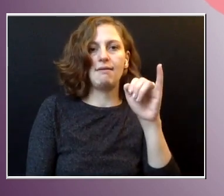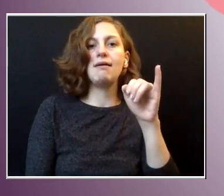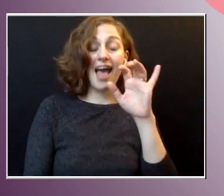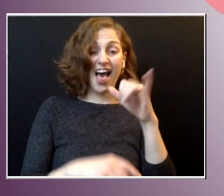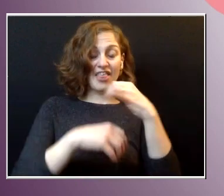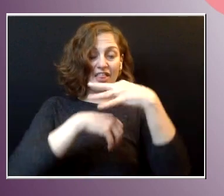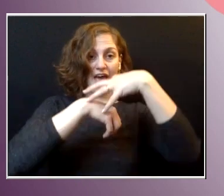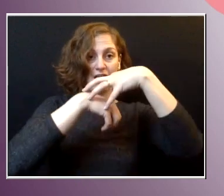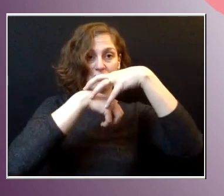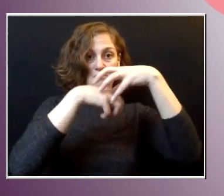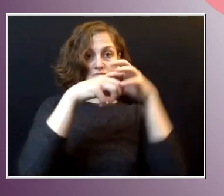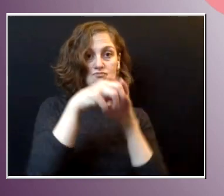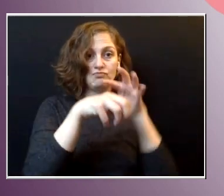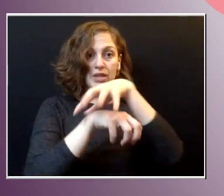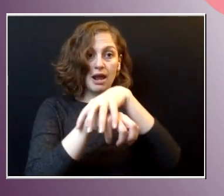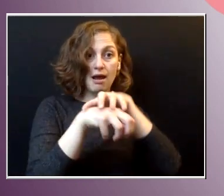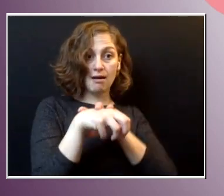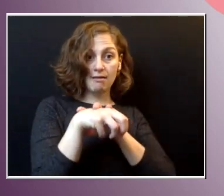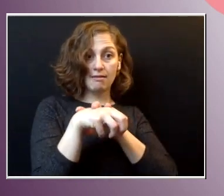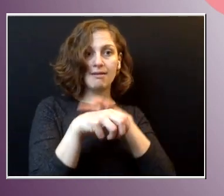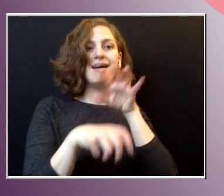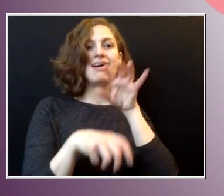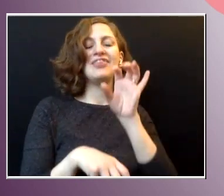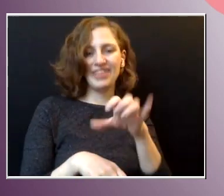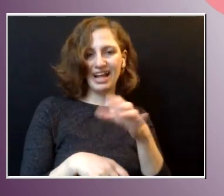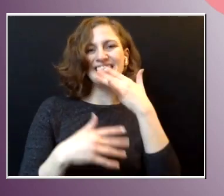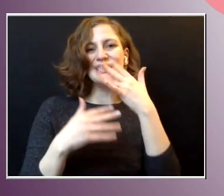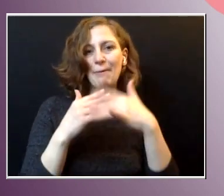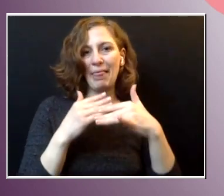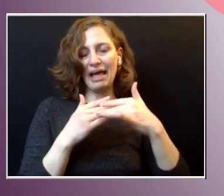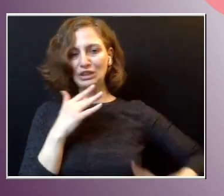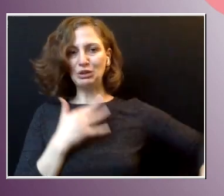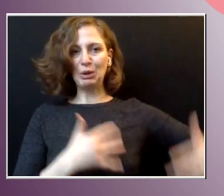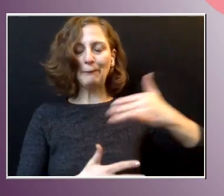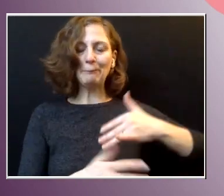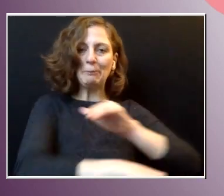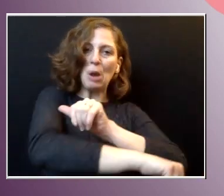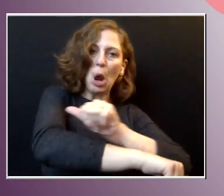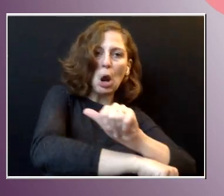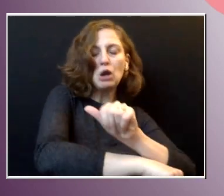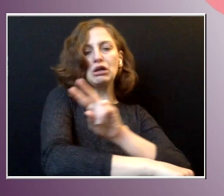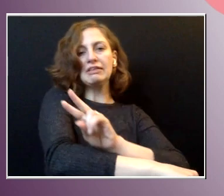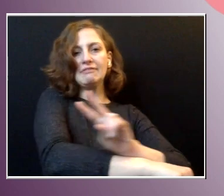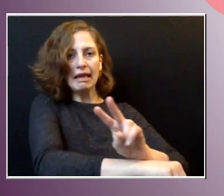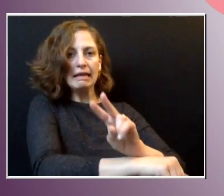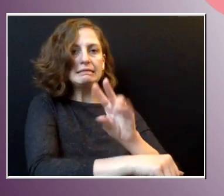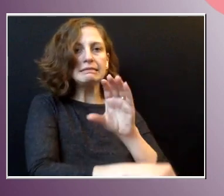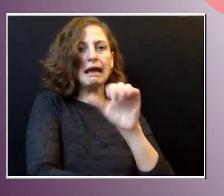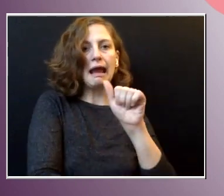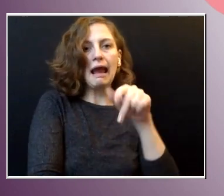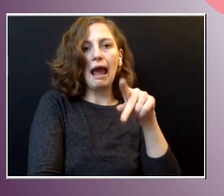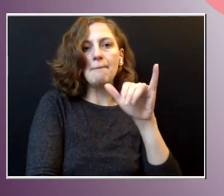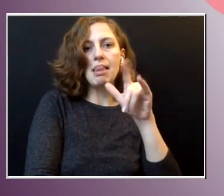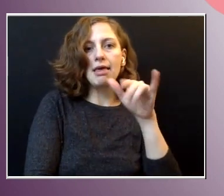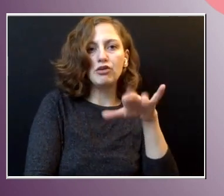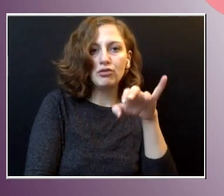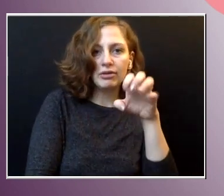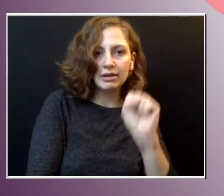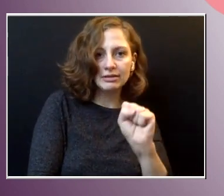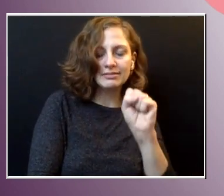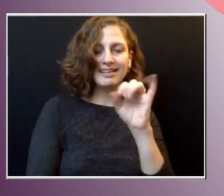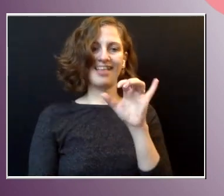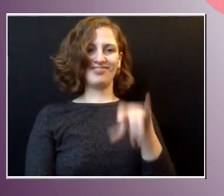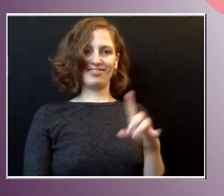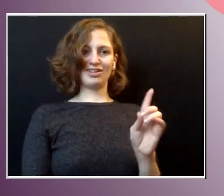both the arteries and the veins, the capillaries, and that's what exchange between the oxygen and the carbon dioxide takes